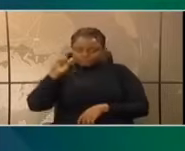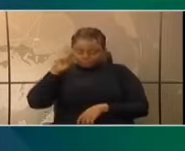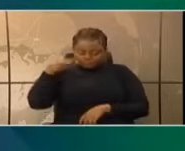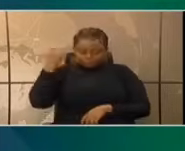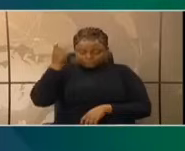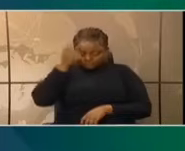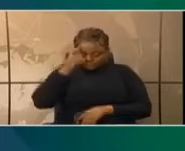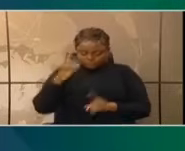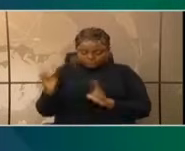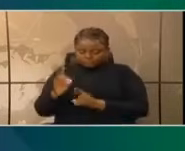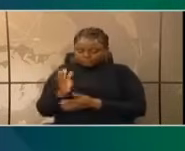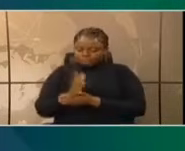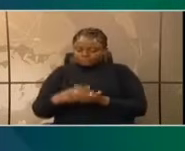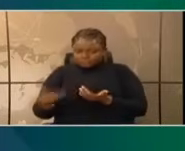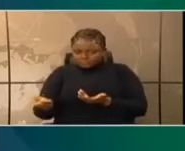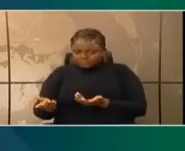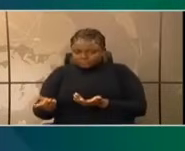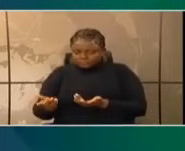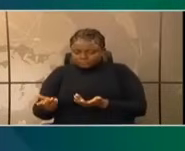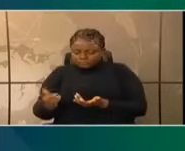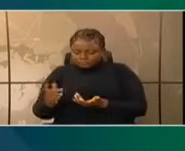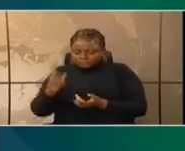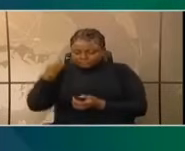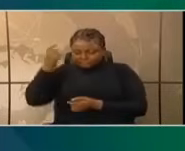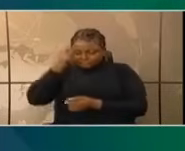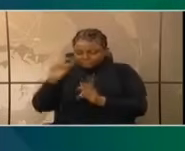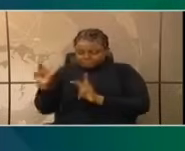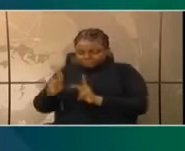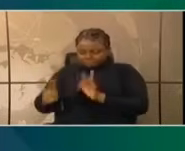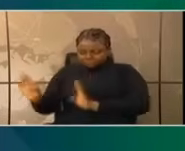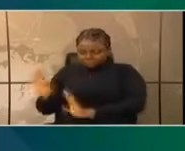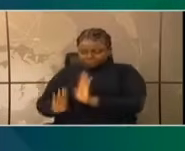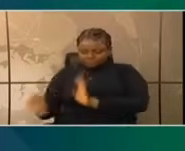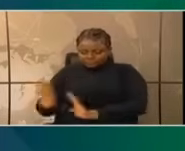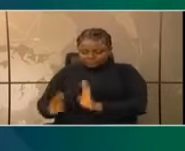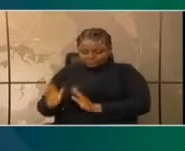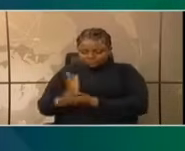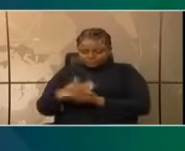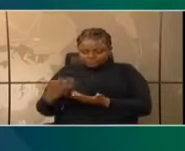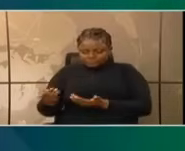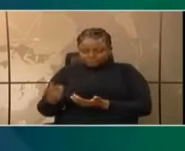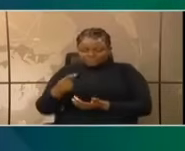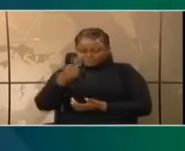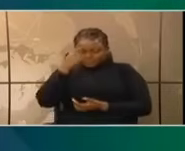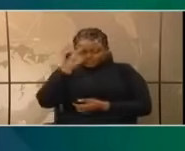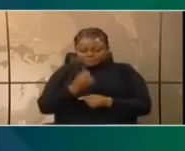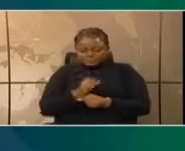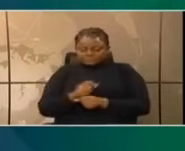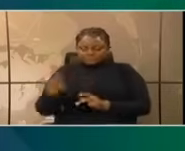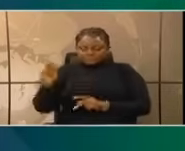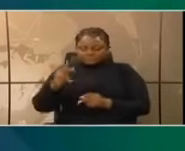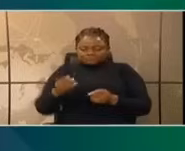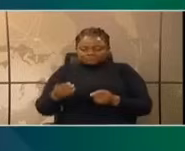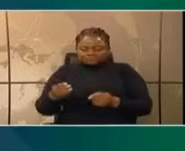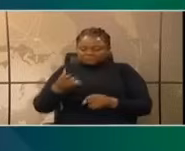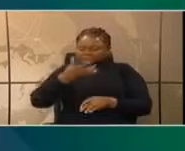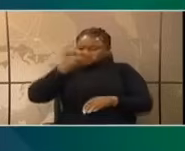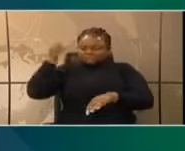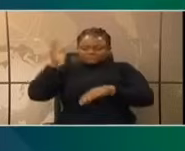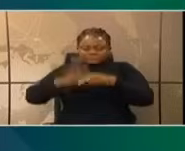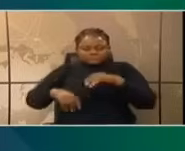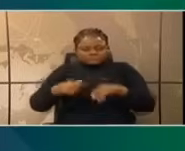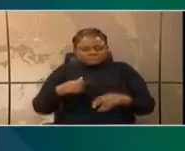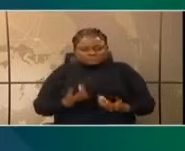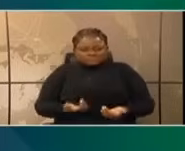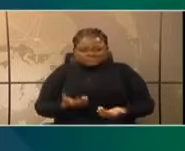aban mu nkrofo timi ye ade bia Sabi, abodan fukura YouTube say won so won fa so chen won. How can you do